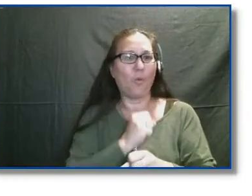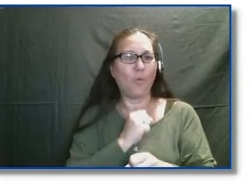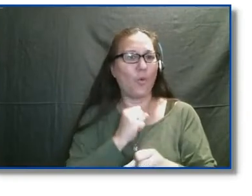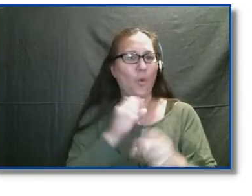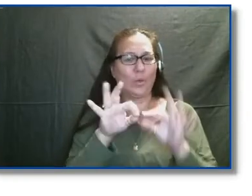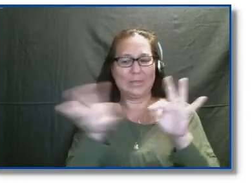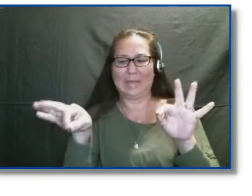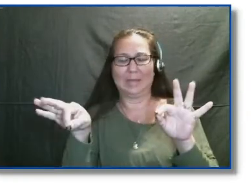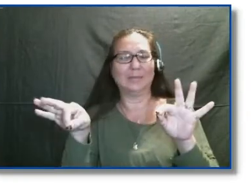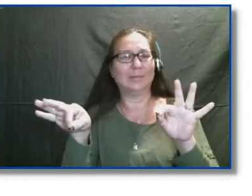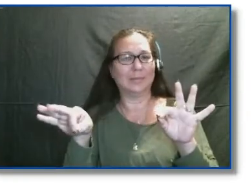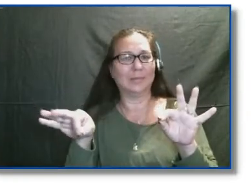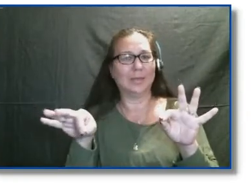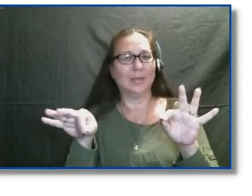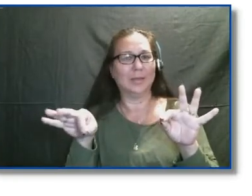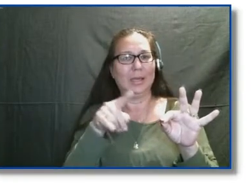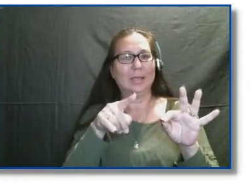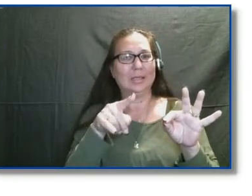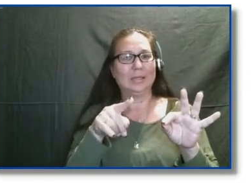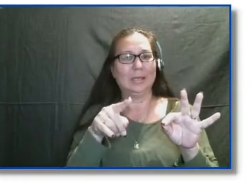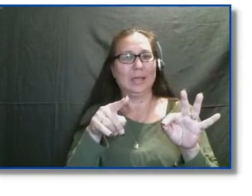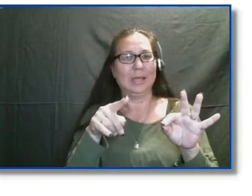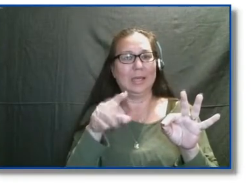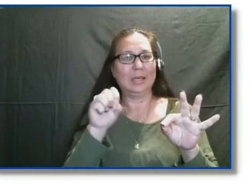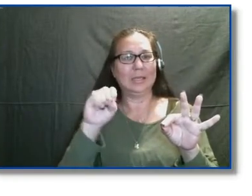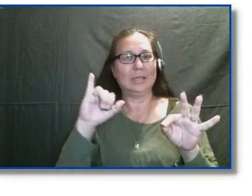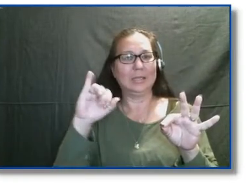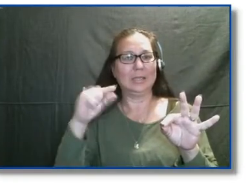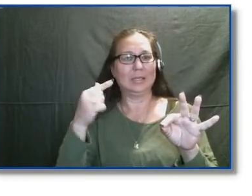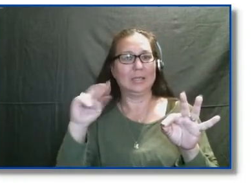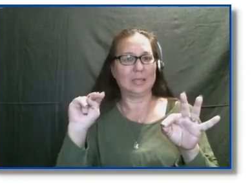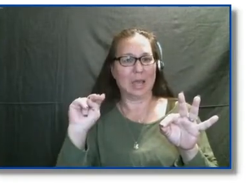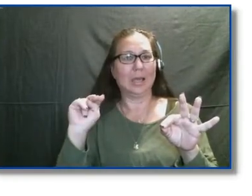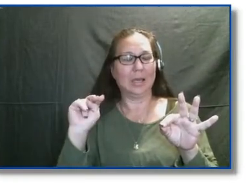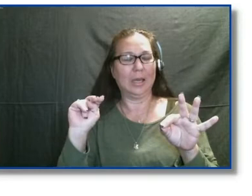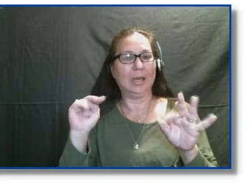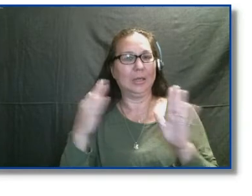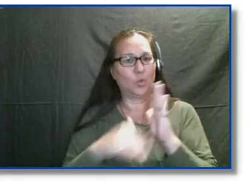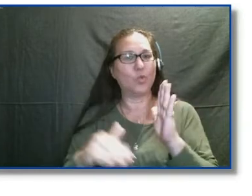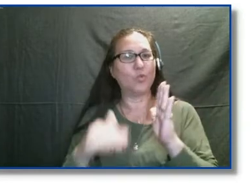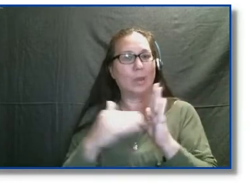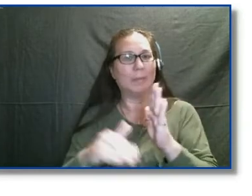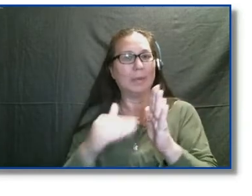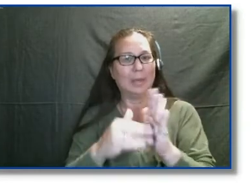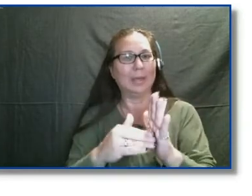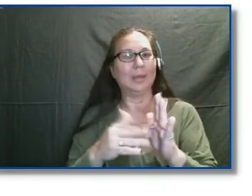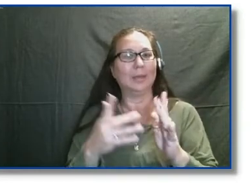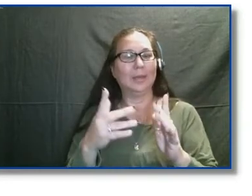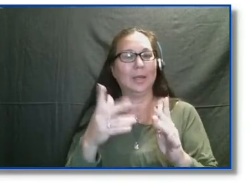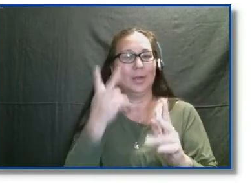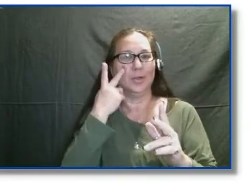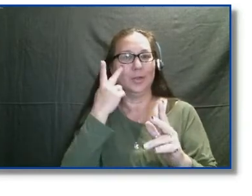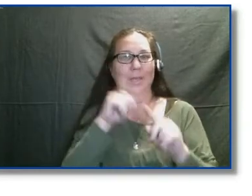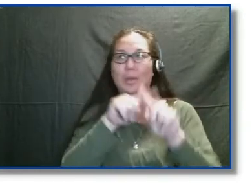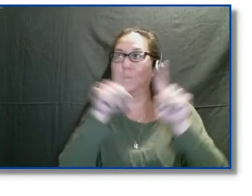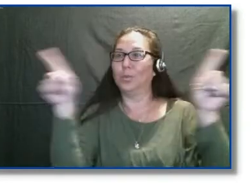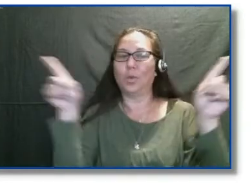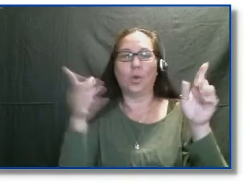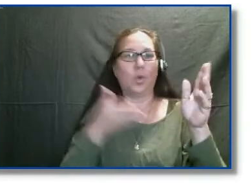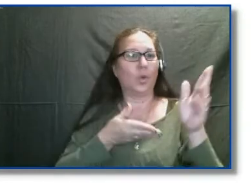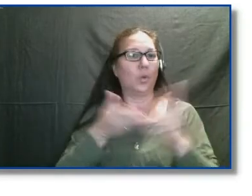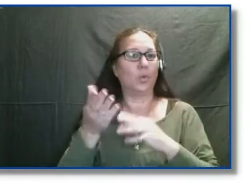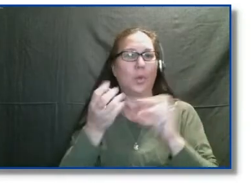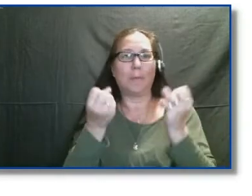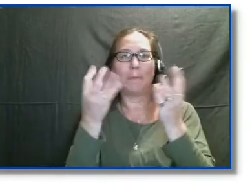it turns out that these signs repeat, and so she cataloged them, and there's 32 of them. They repeat all over in all the caves, Paleolithic